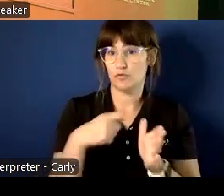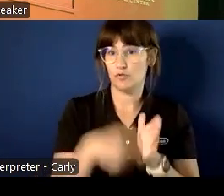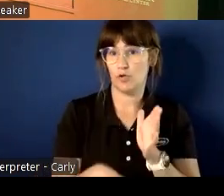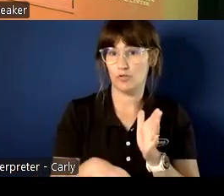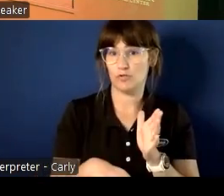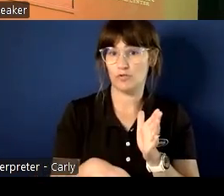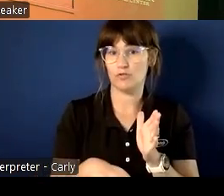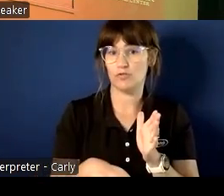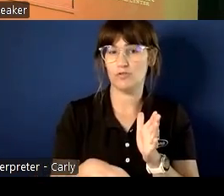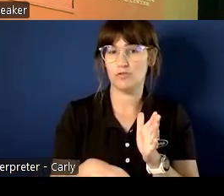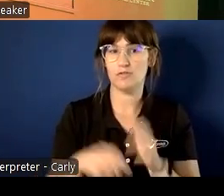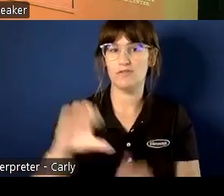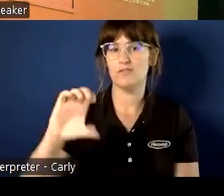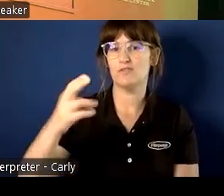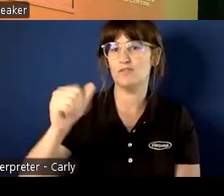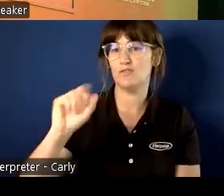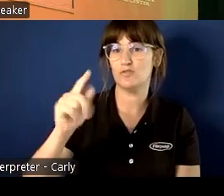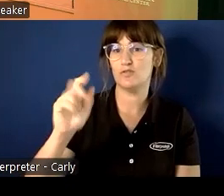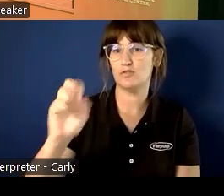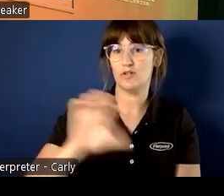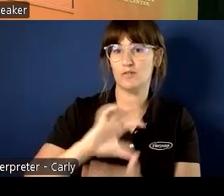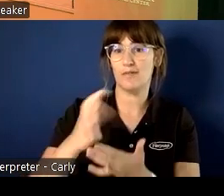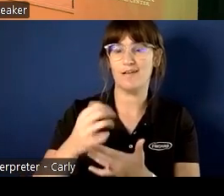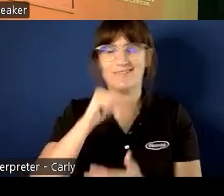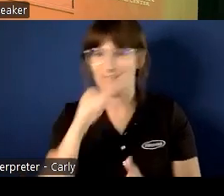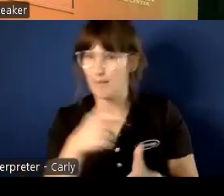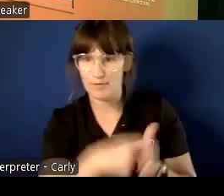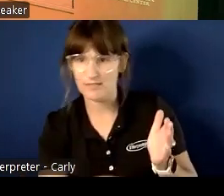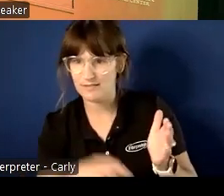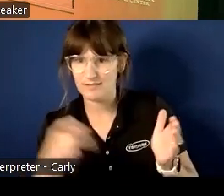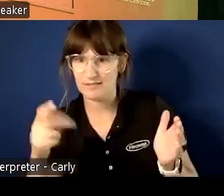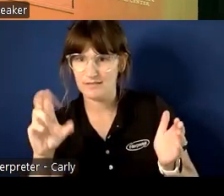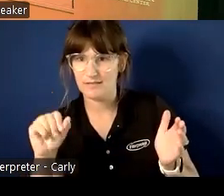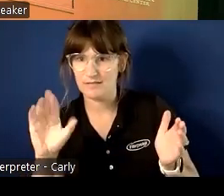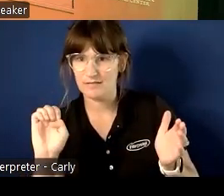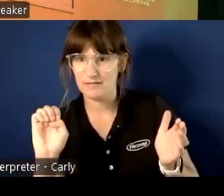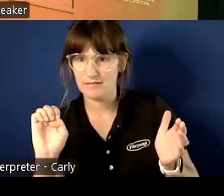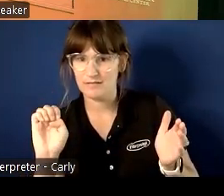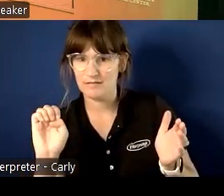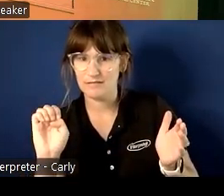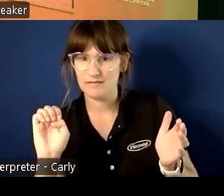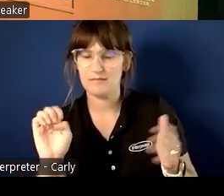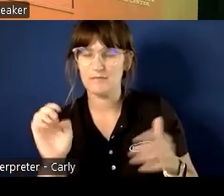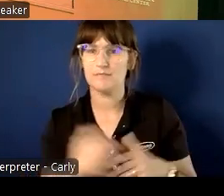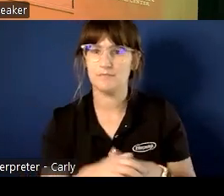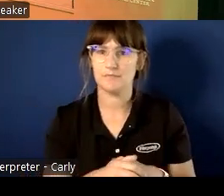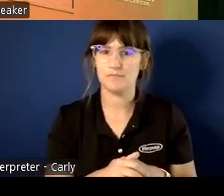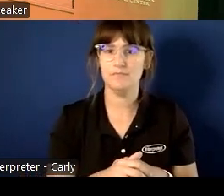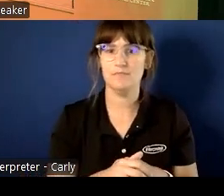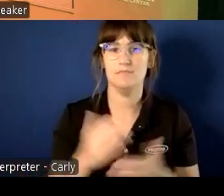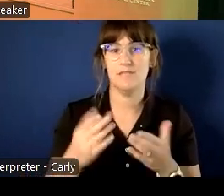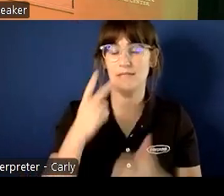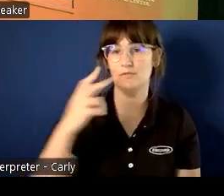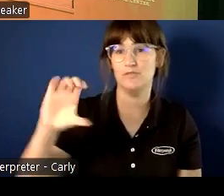a price. So I don't know if you've seen in your records that they have a charge amounts for whatever service that you